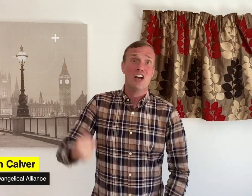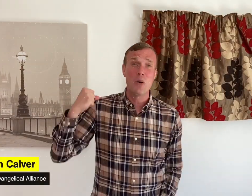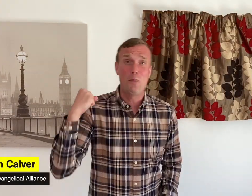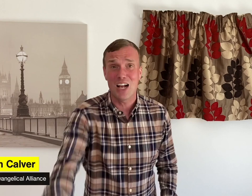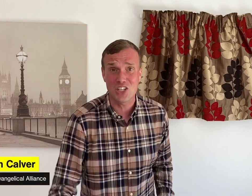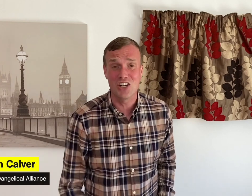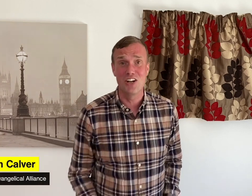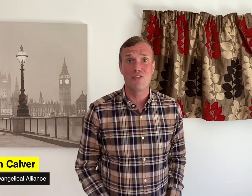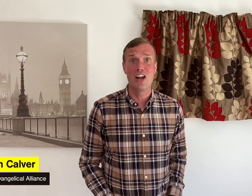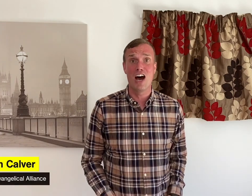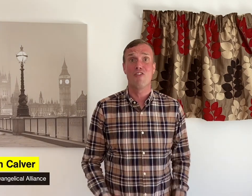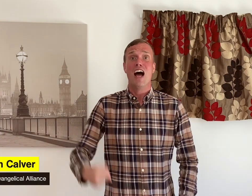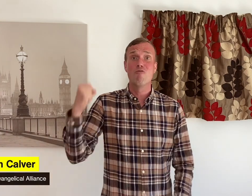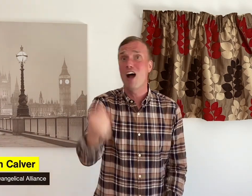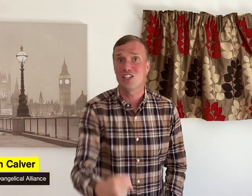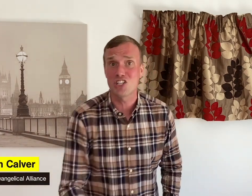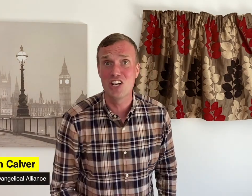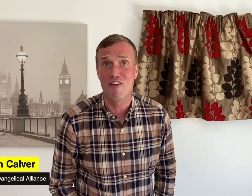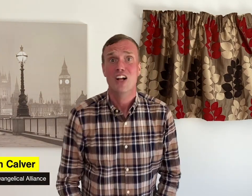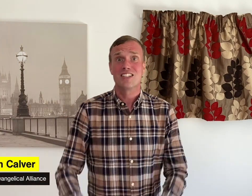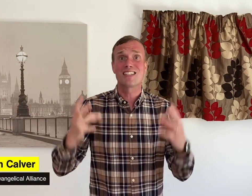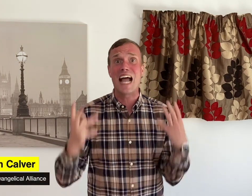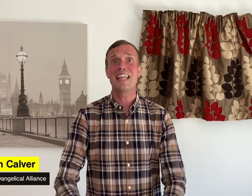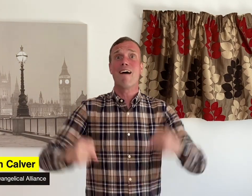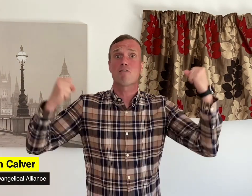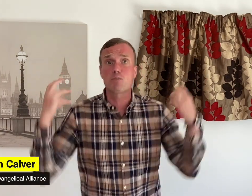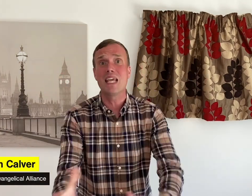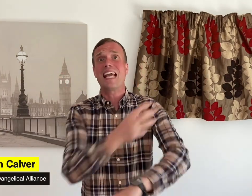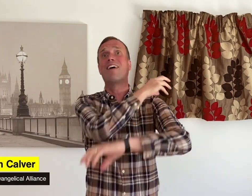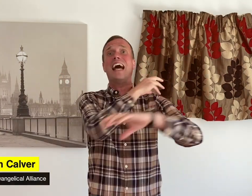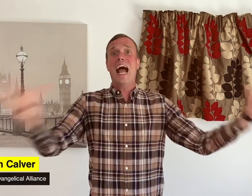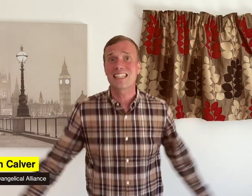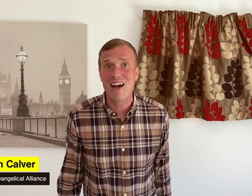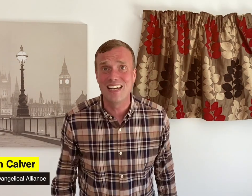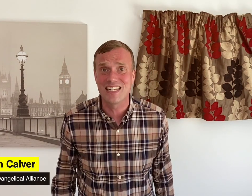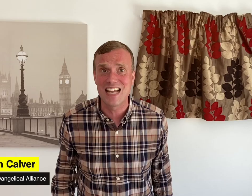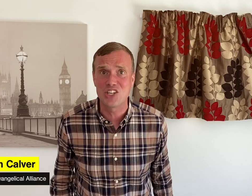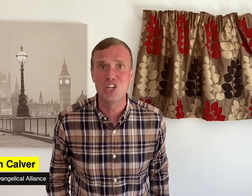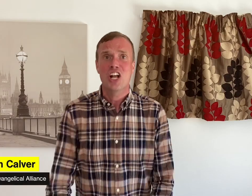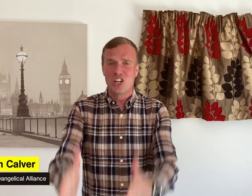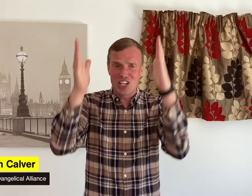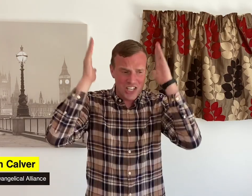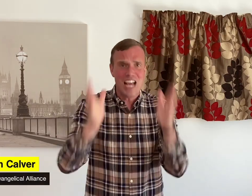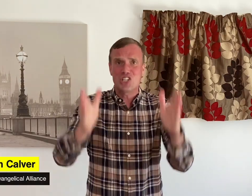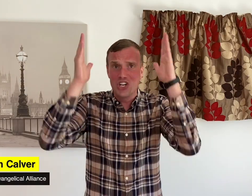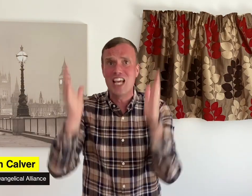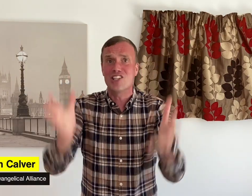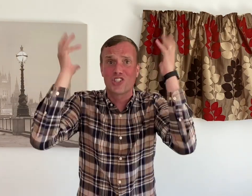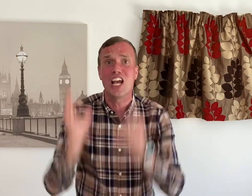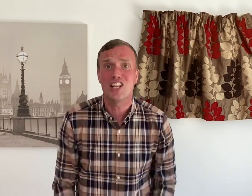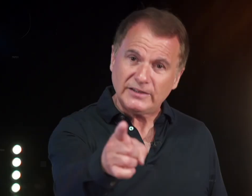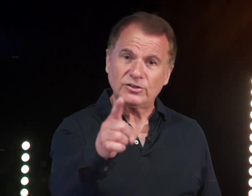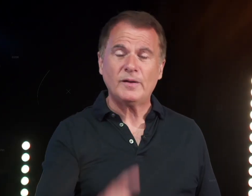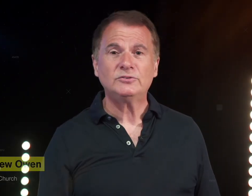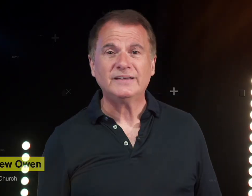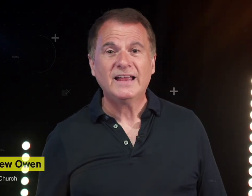enough, compassionate enough, and righteous enough to stand out, speak out, and act out in this nation, because this nation needs